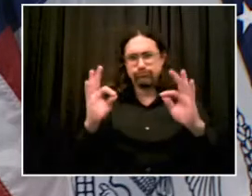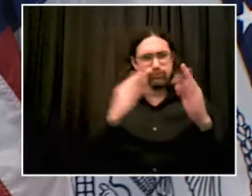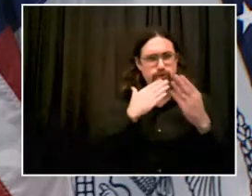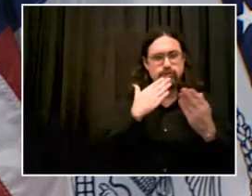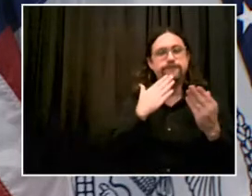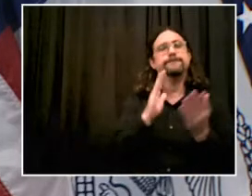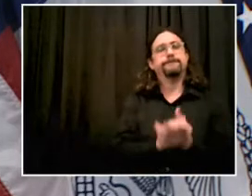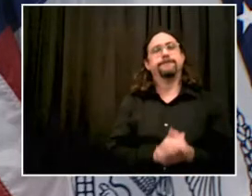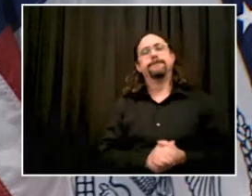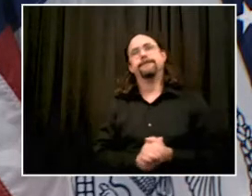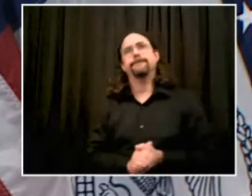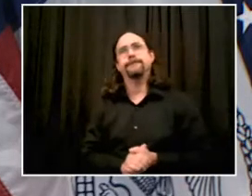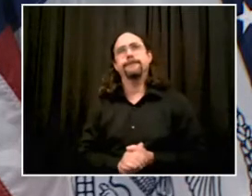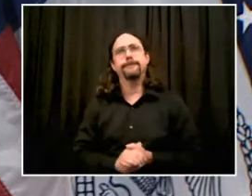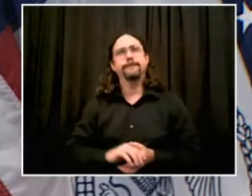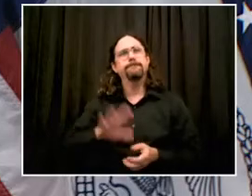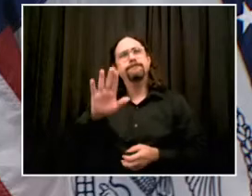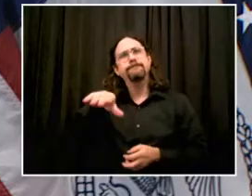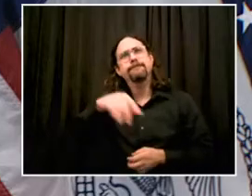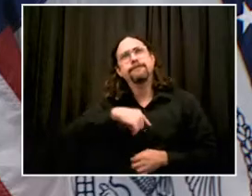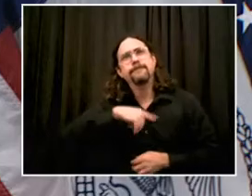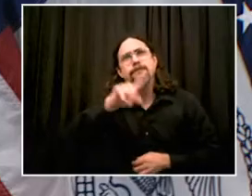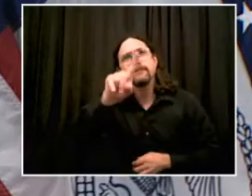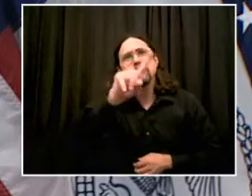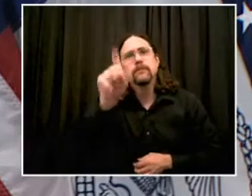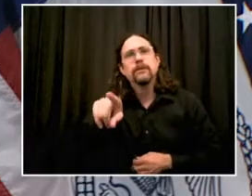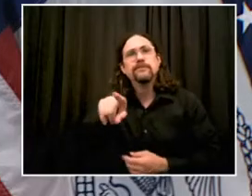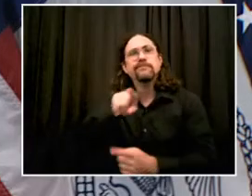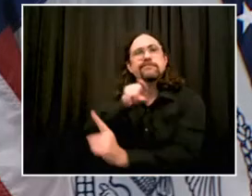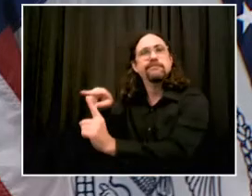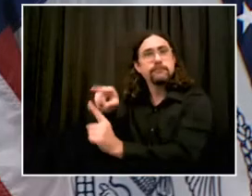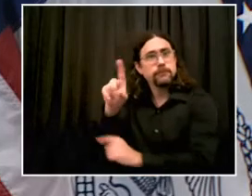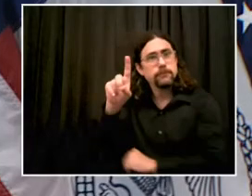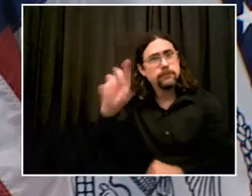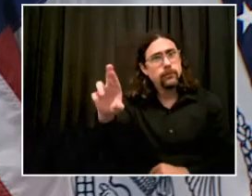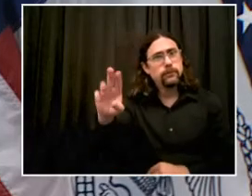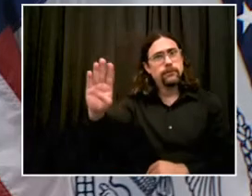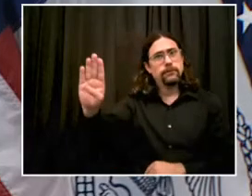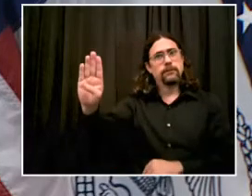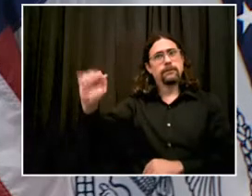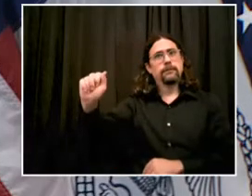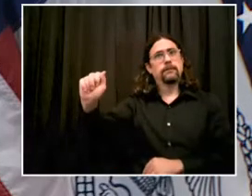Was this a situation where either you or someone in your staff asked her to resign? And if